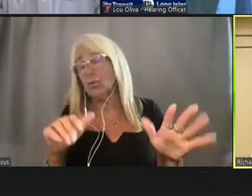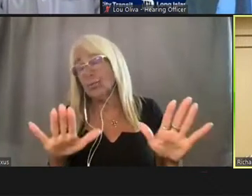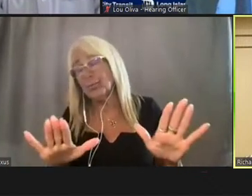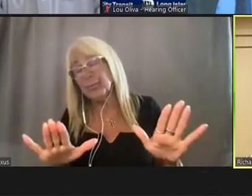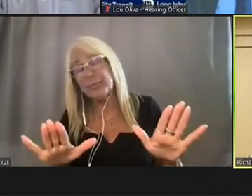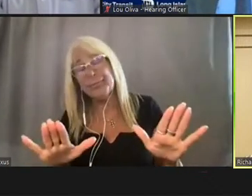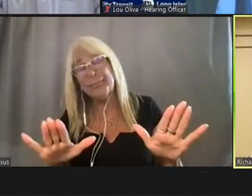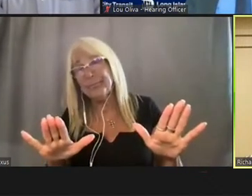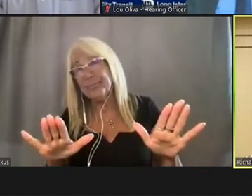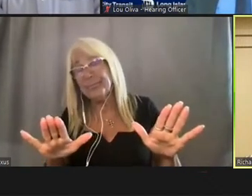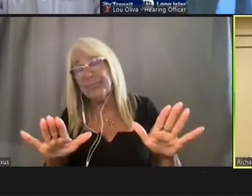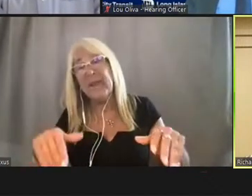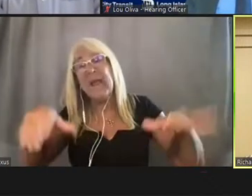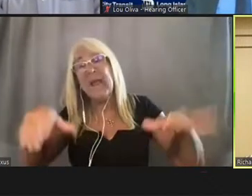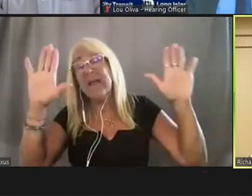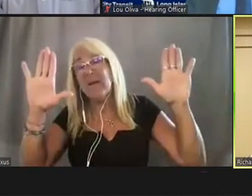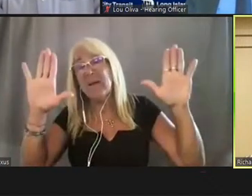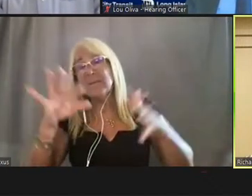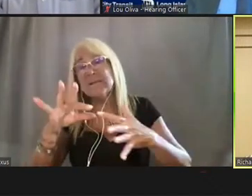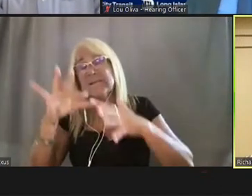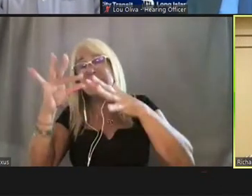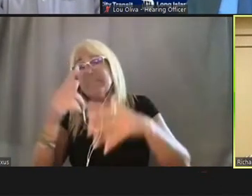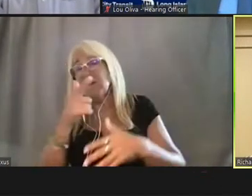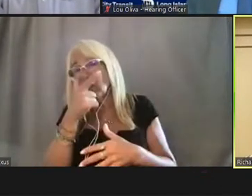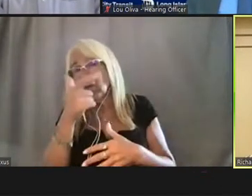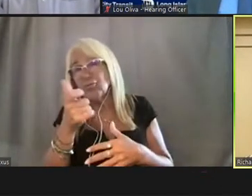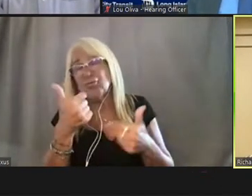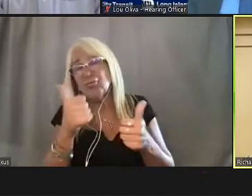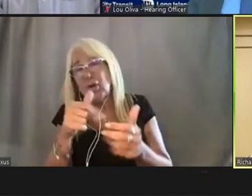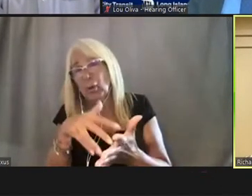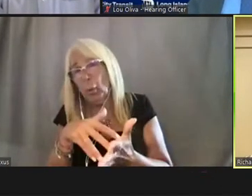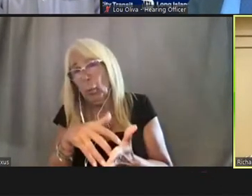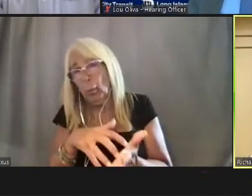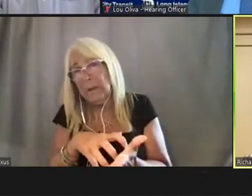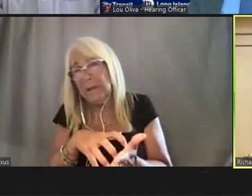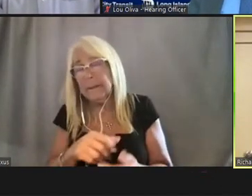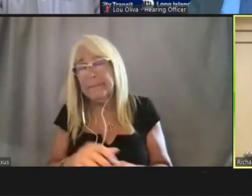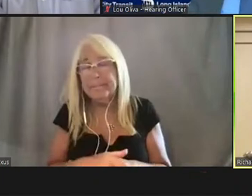interests that are trying to weaken this vital step thank you very much